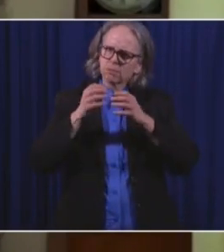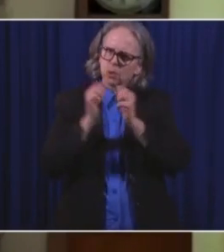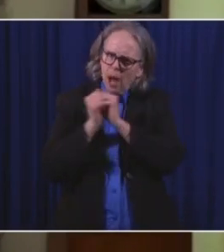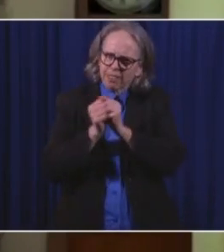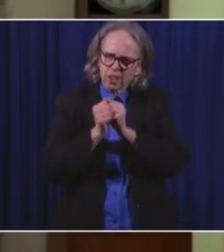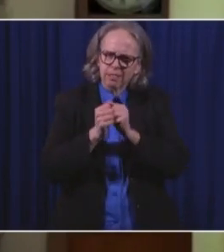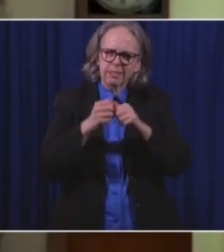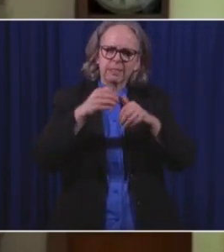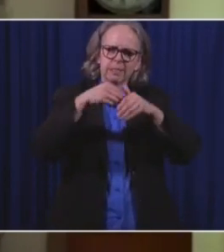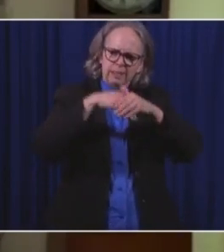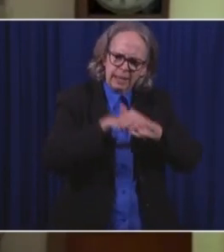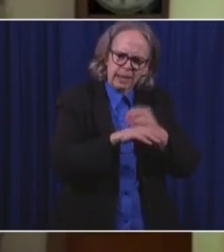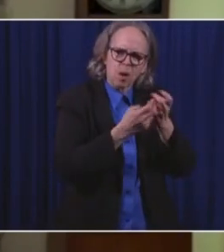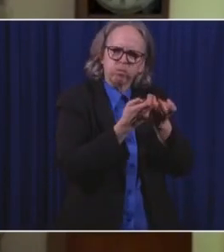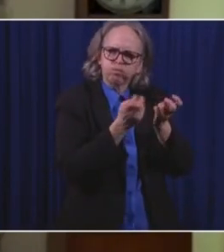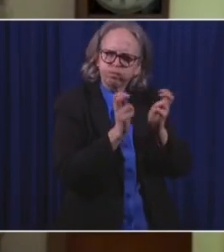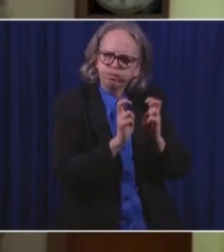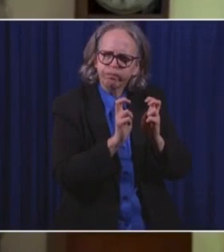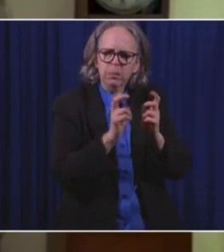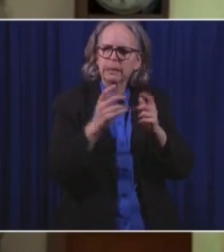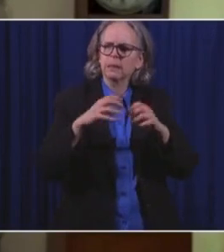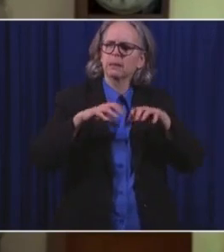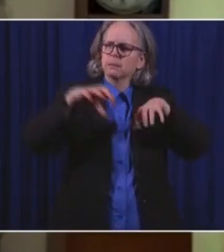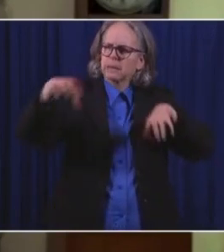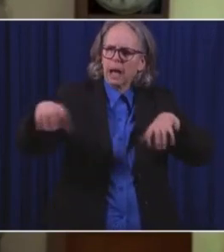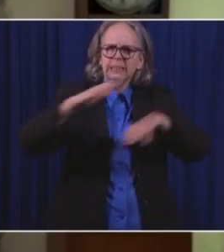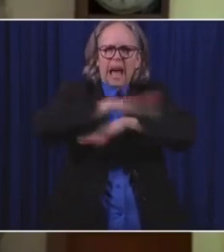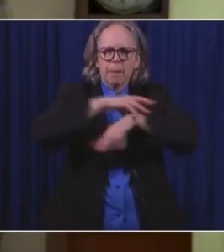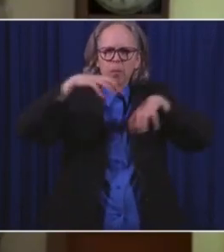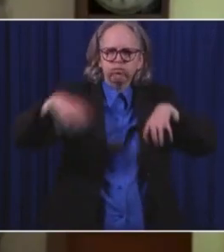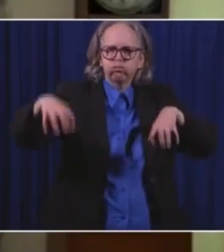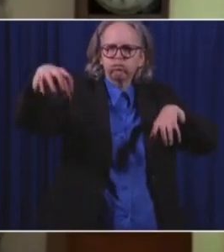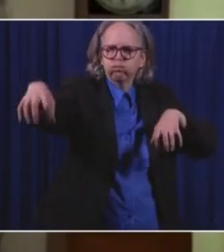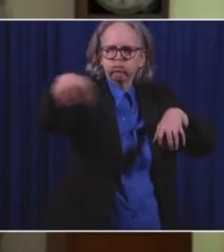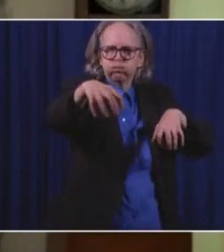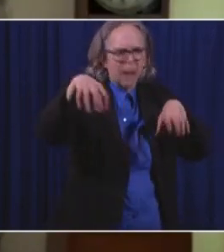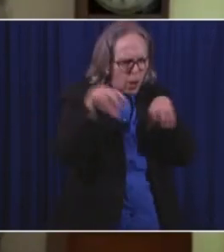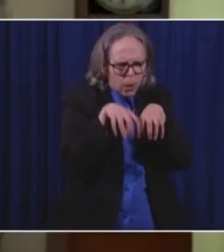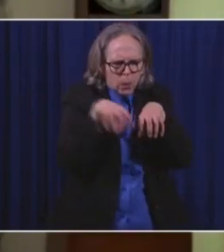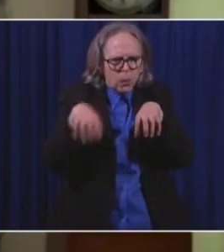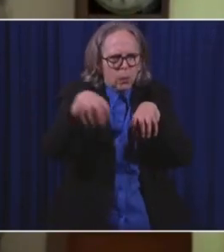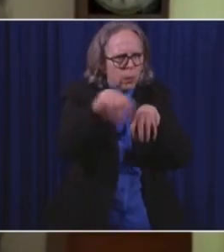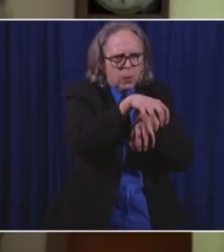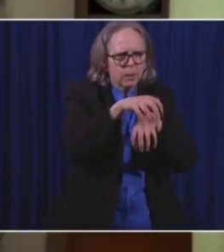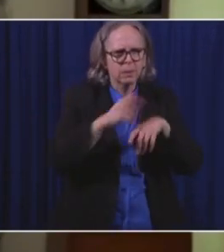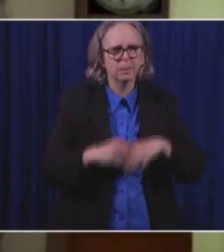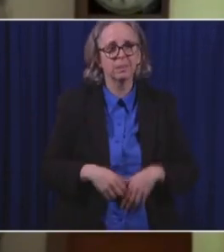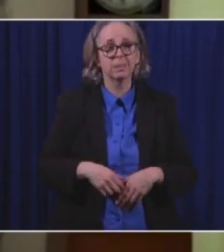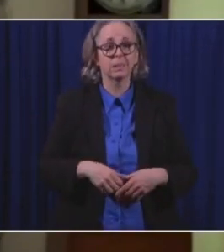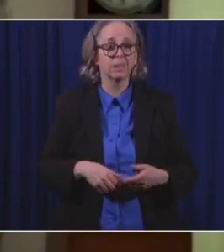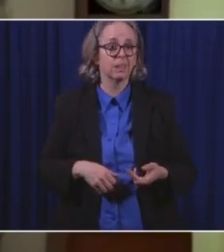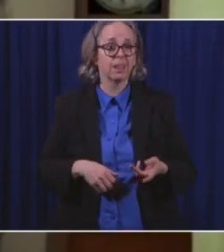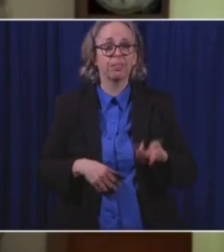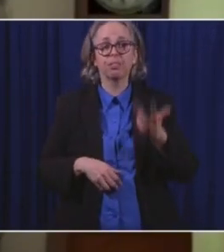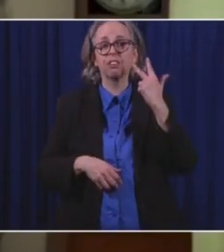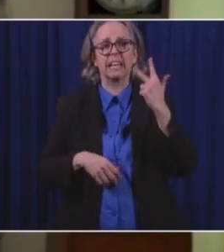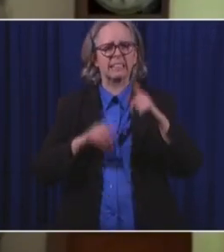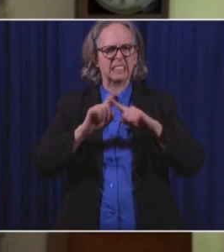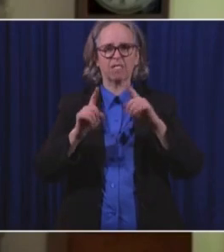So what it means you should not do is have a table and have 3 different couples or 3 different families together.